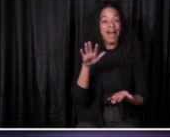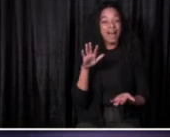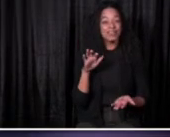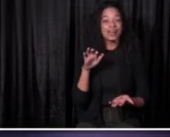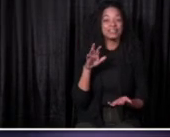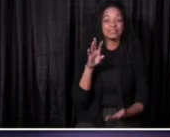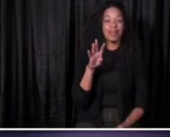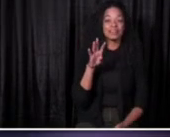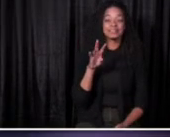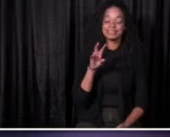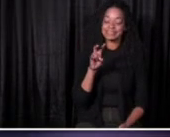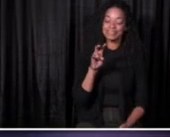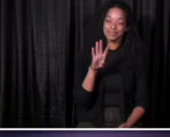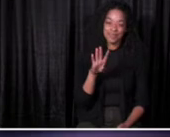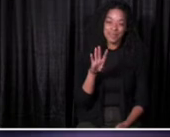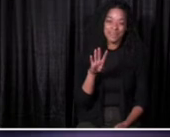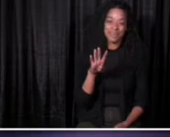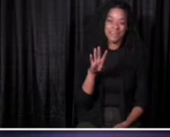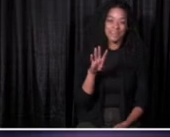9,574 to be exact.